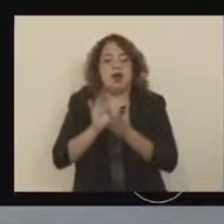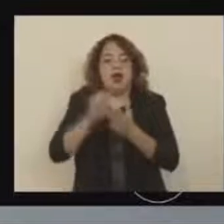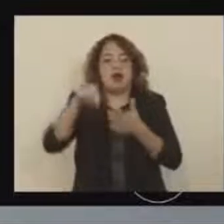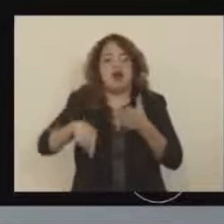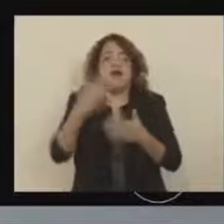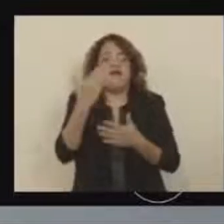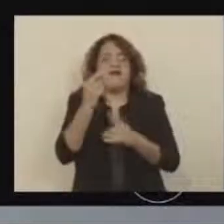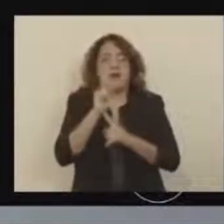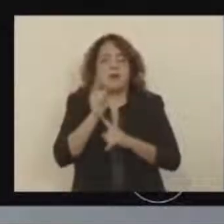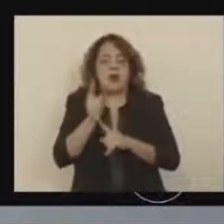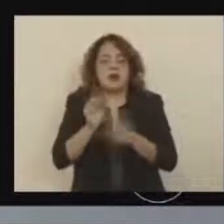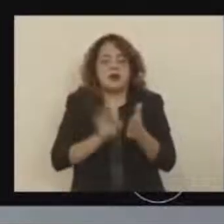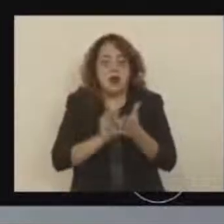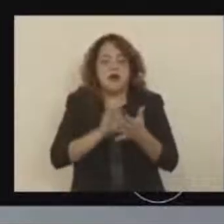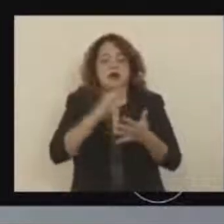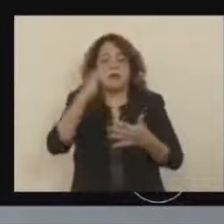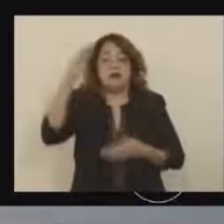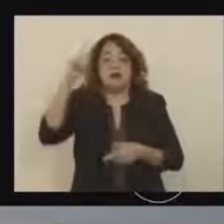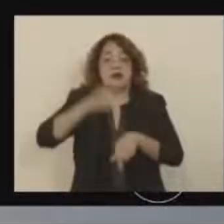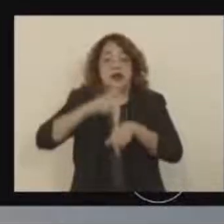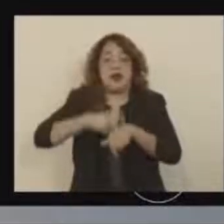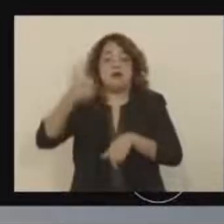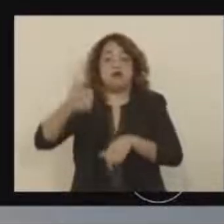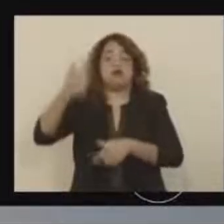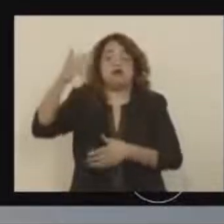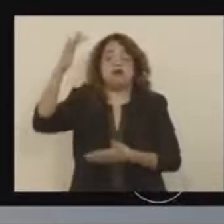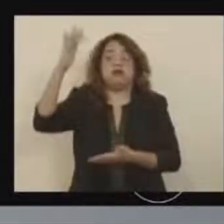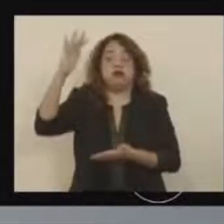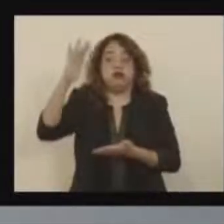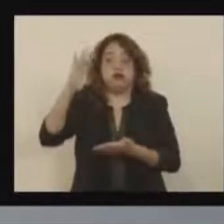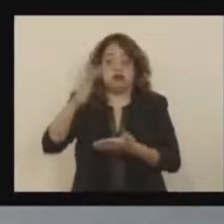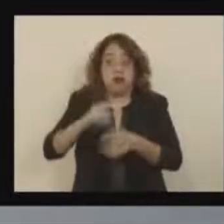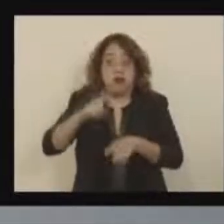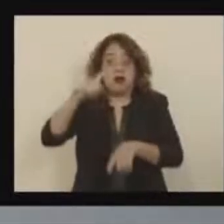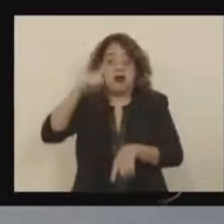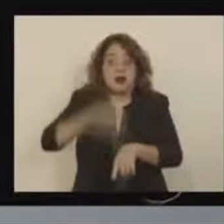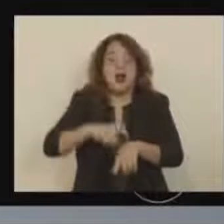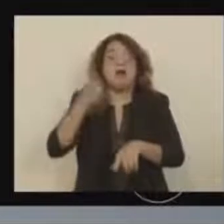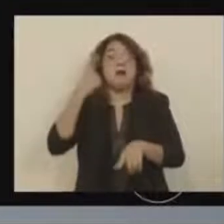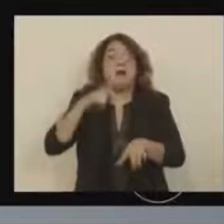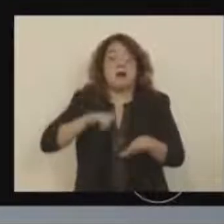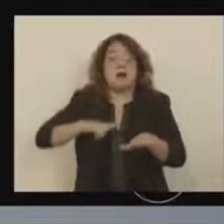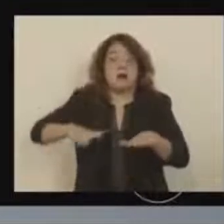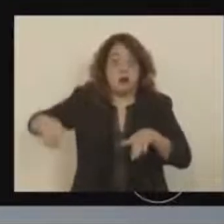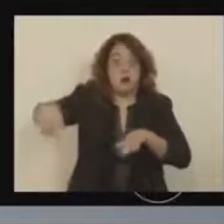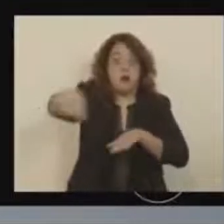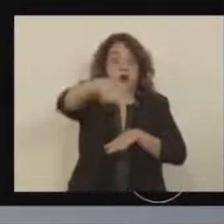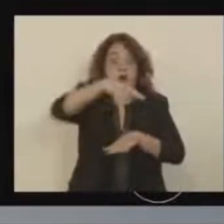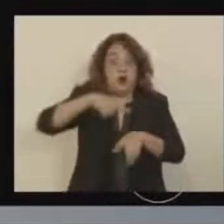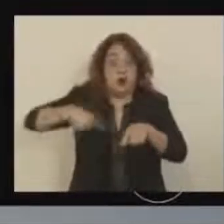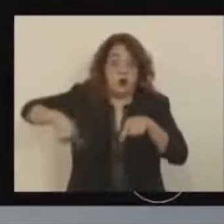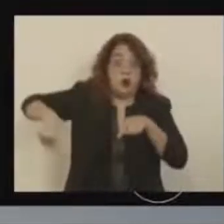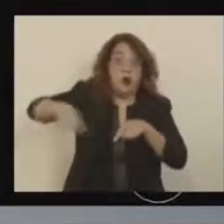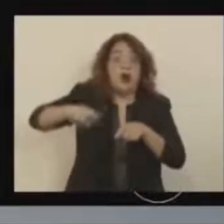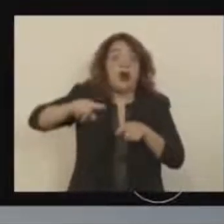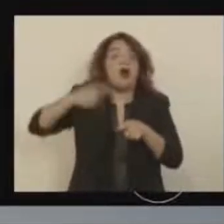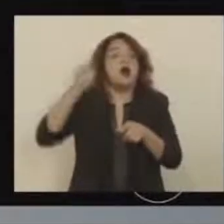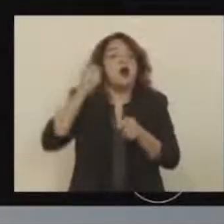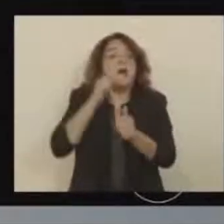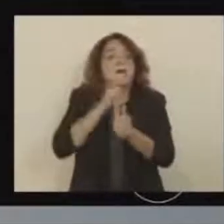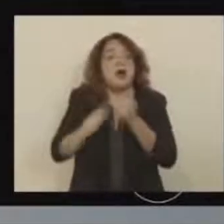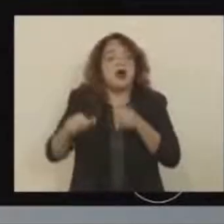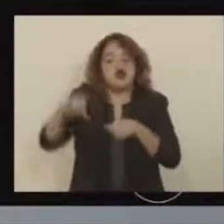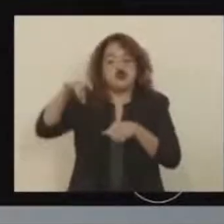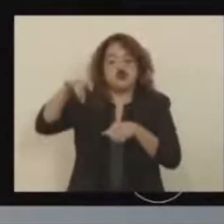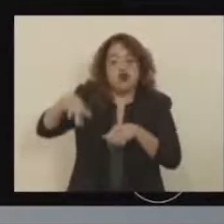terminal count, LauncherOne enters drop ready mode and is totally autonomous. As we pass the drop point again, Kelly will pull Cosmic Girl up into